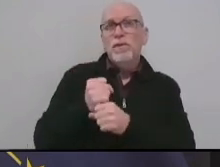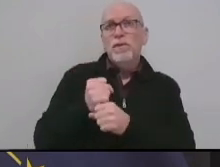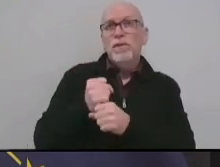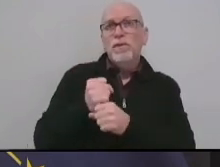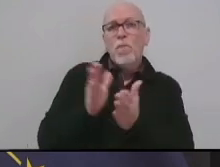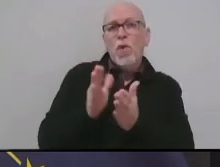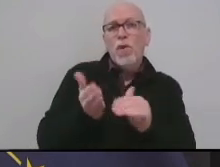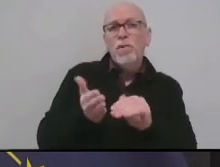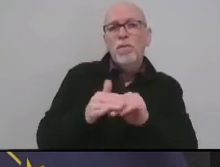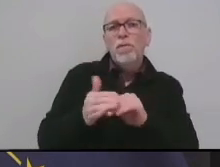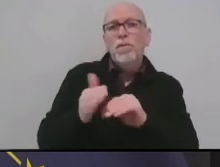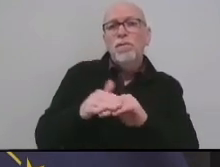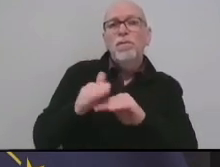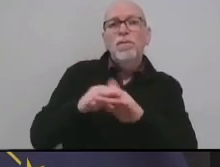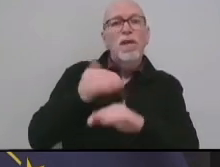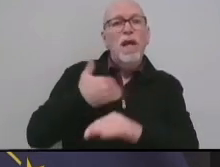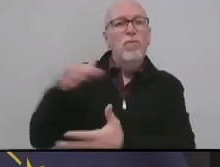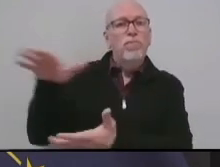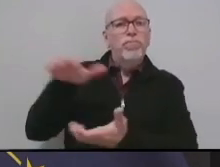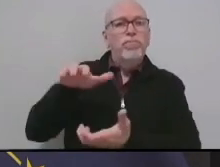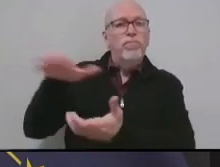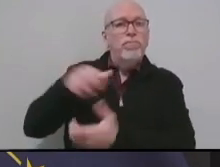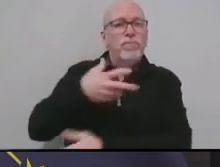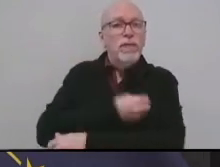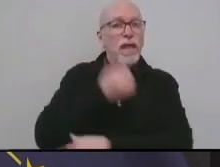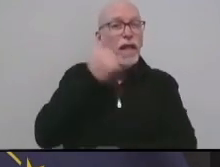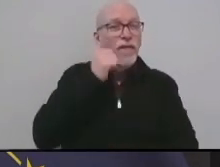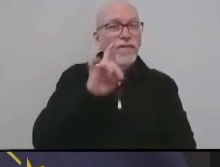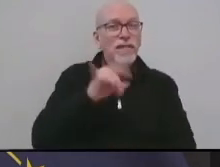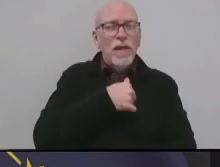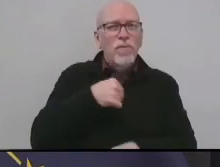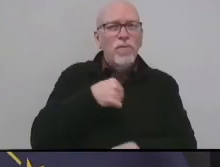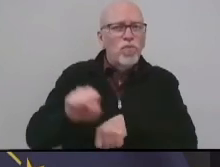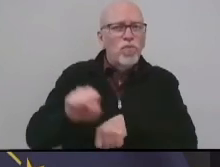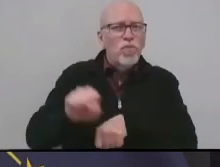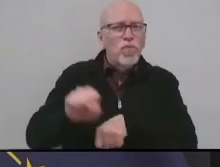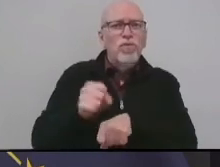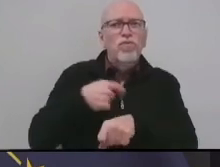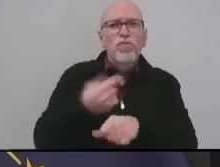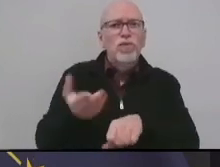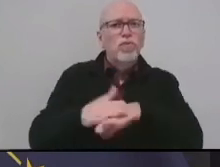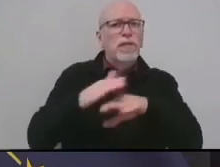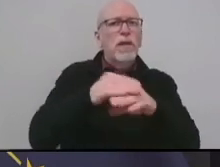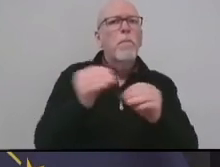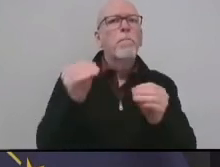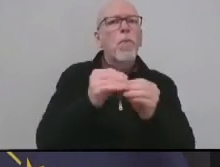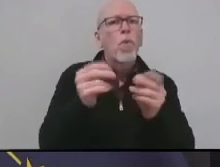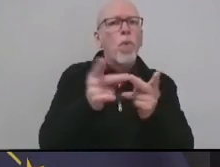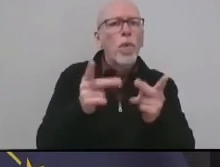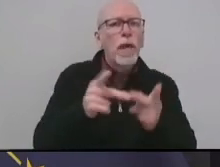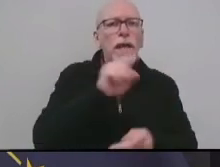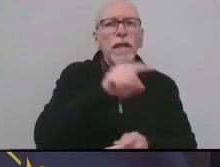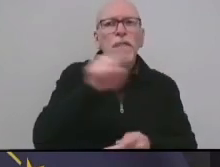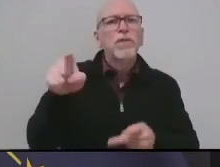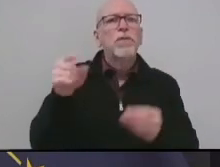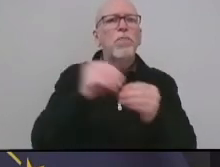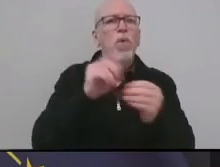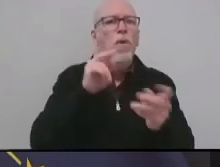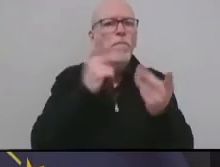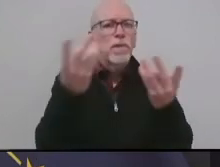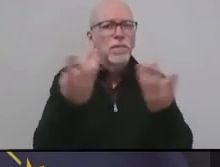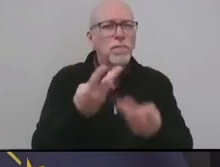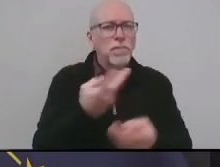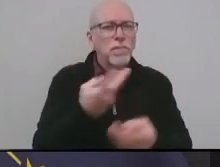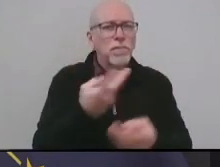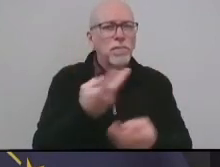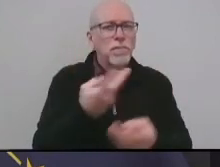allocation. Every day we work to increase vaccine locations, allocation, and build out their schedule, so continue